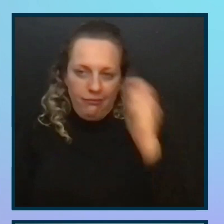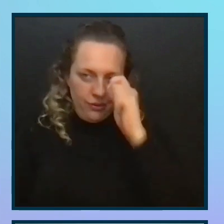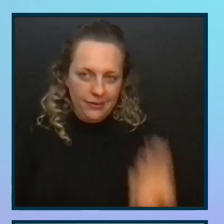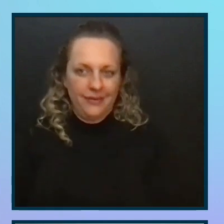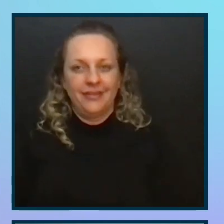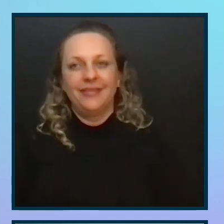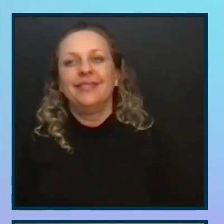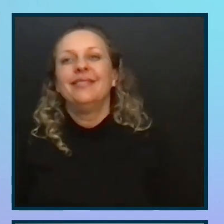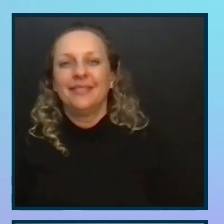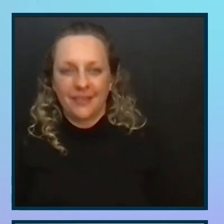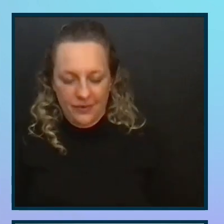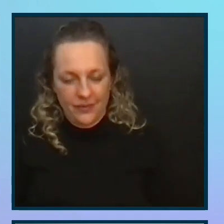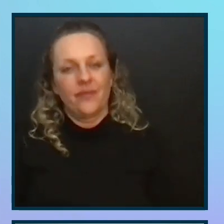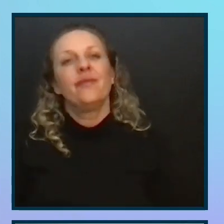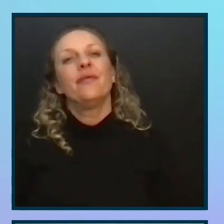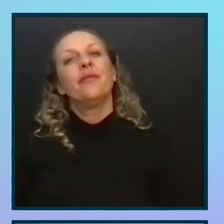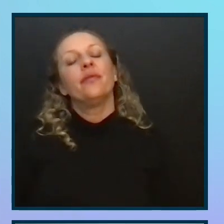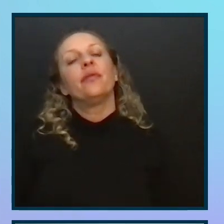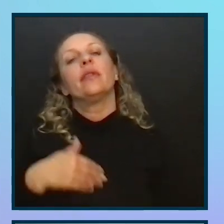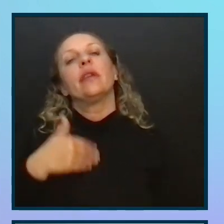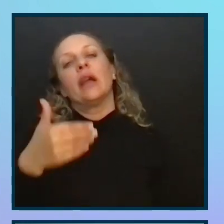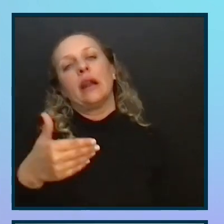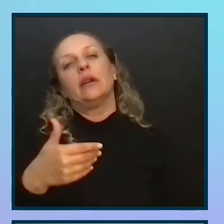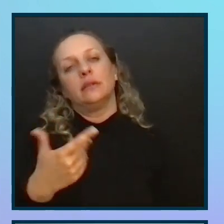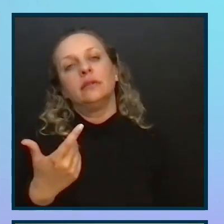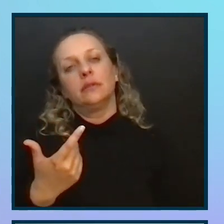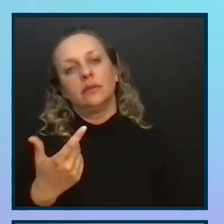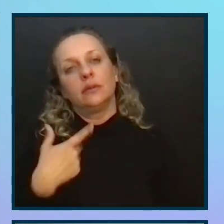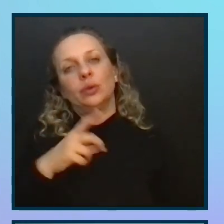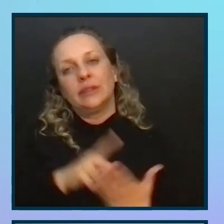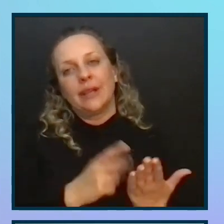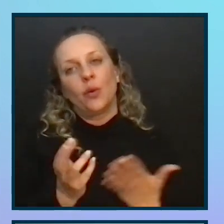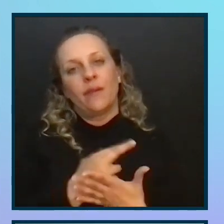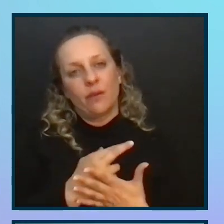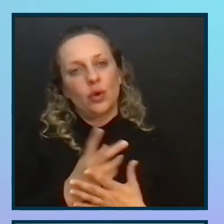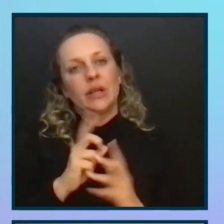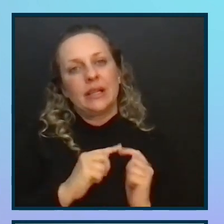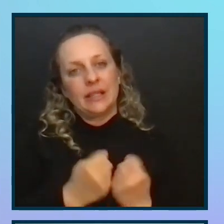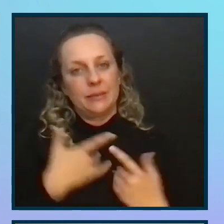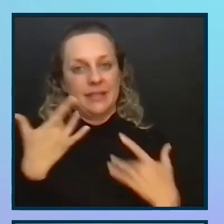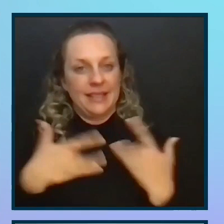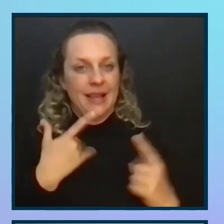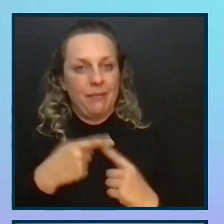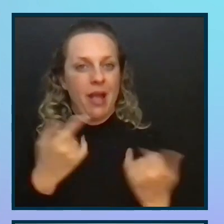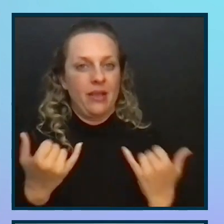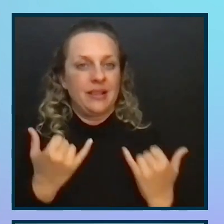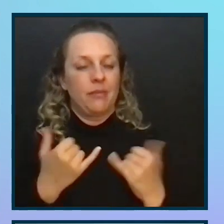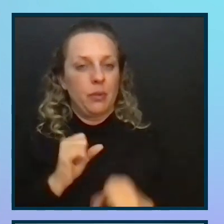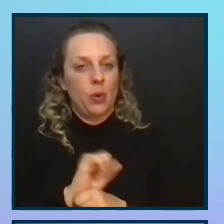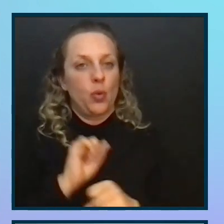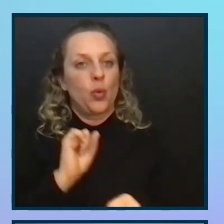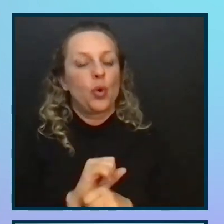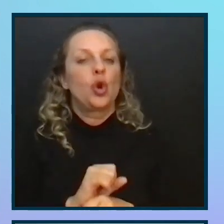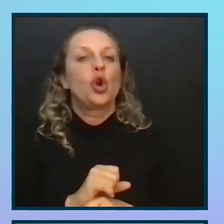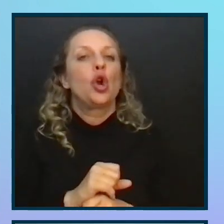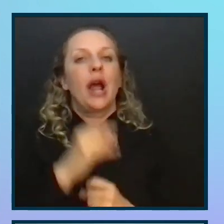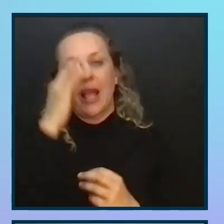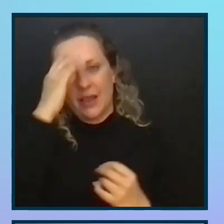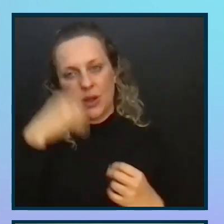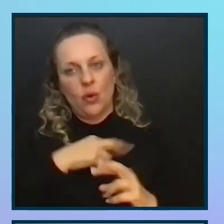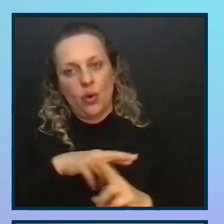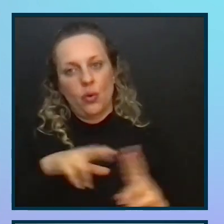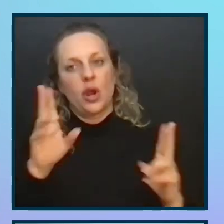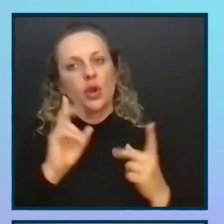and grooming is the next step. So we just did some design review. The team's excited about this upcoming work. I think we're ready